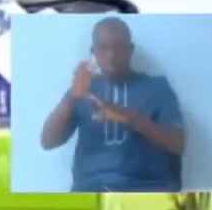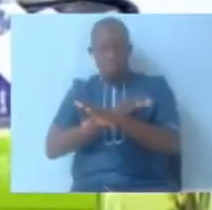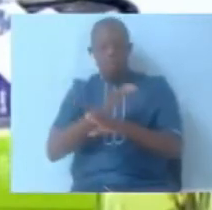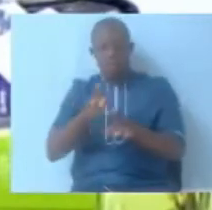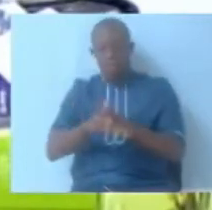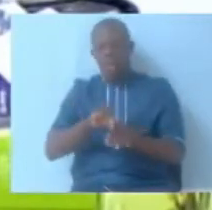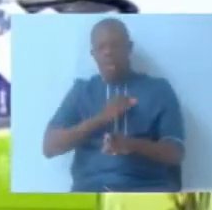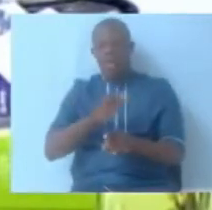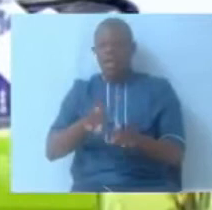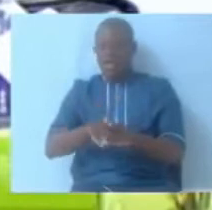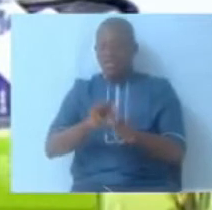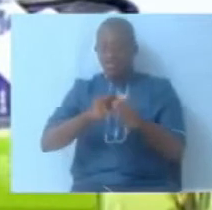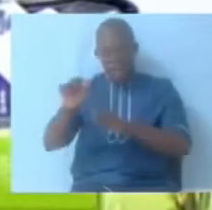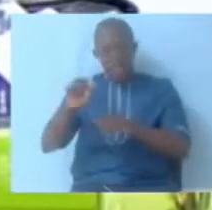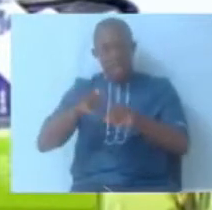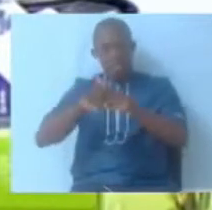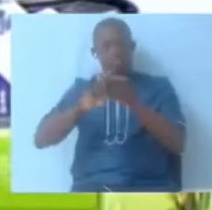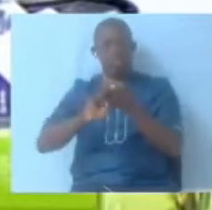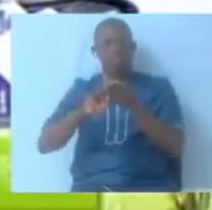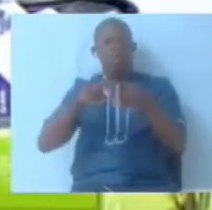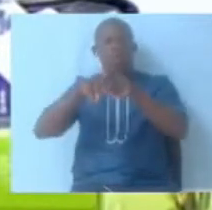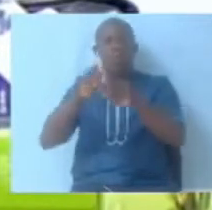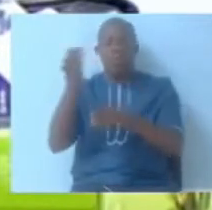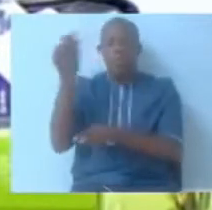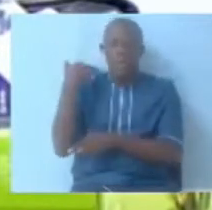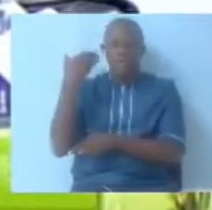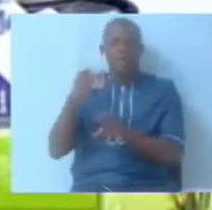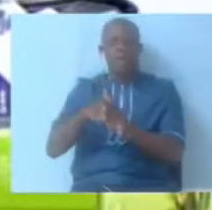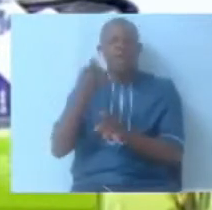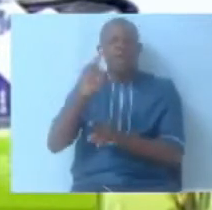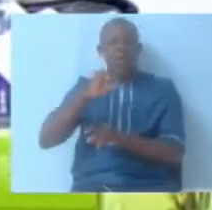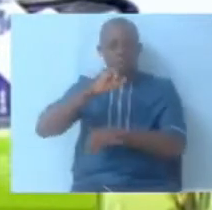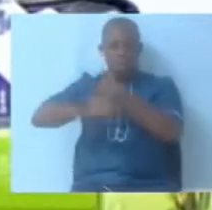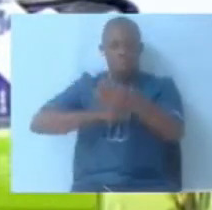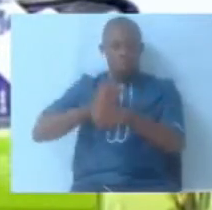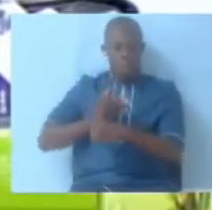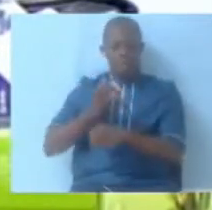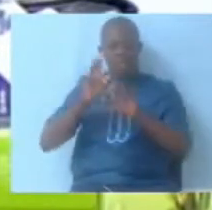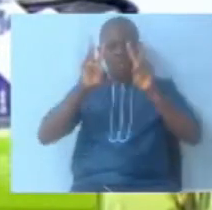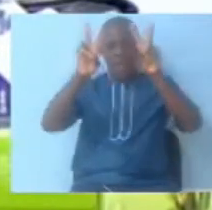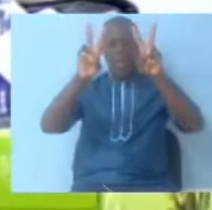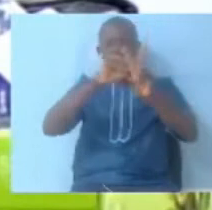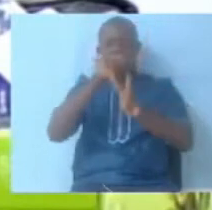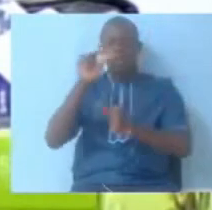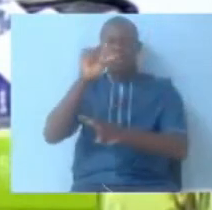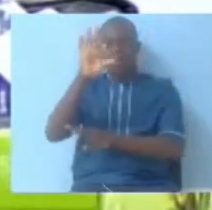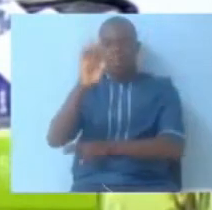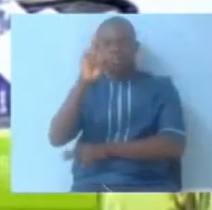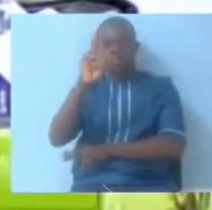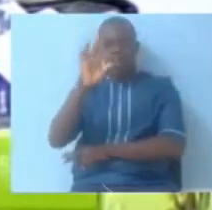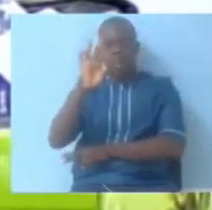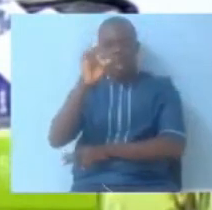Tutifal. Bitungutumo Liberia la ambassador le natake ambassador dolu bela kunton koti